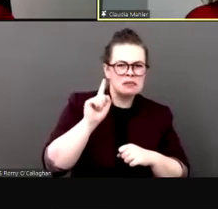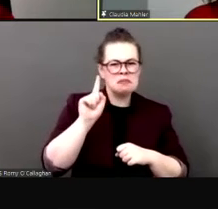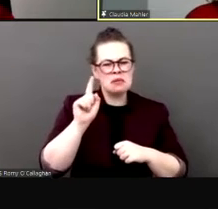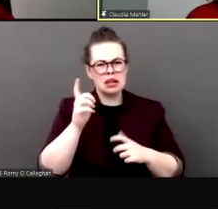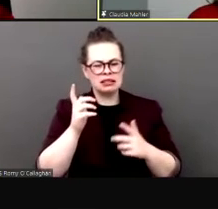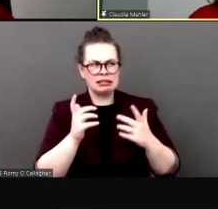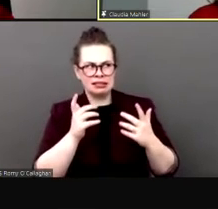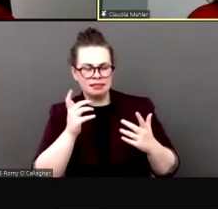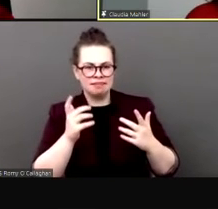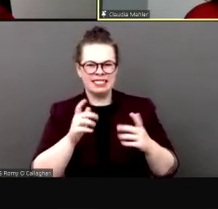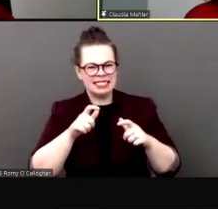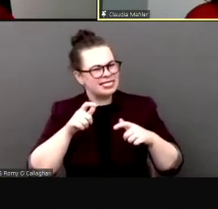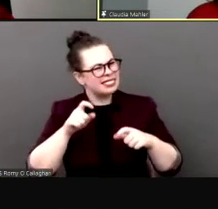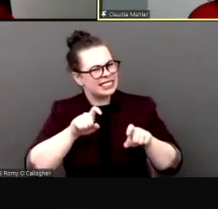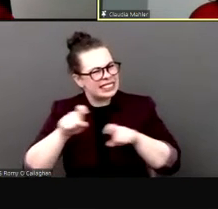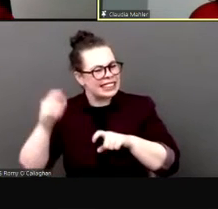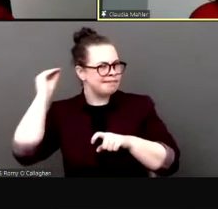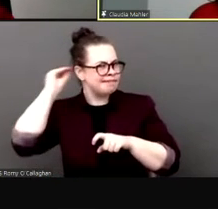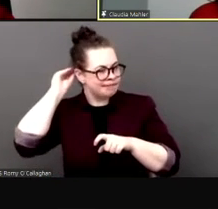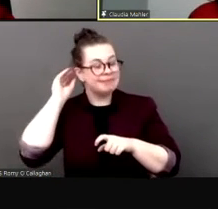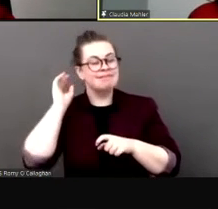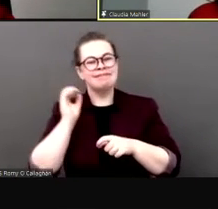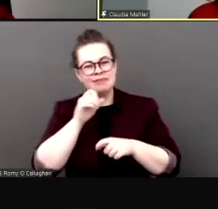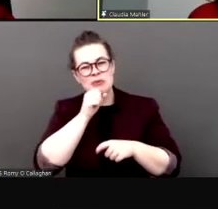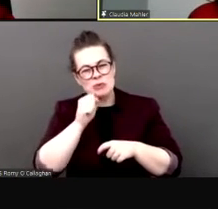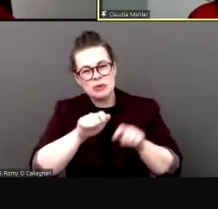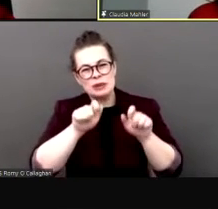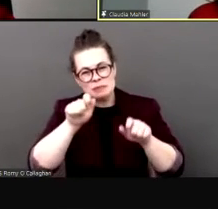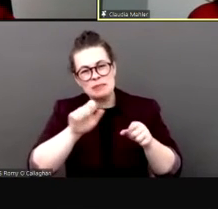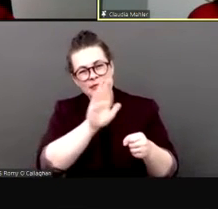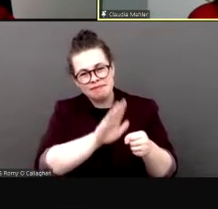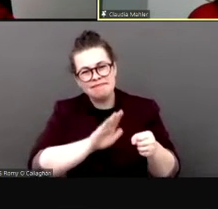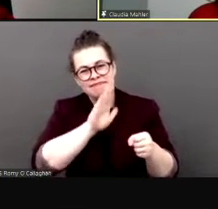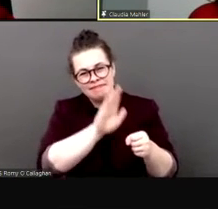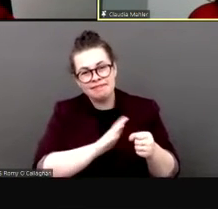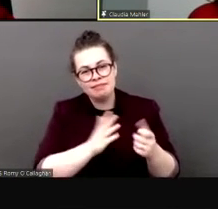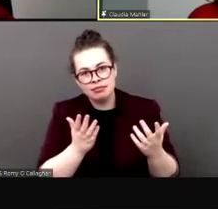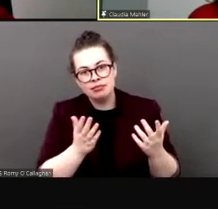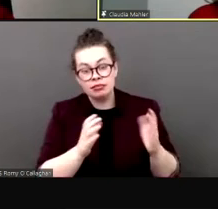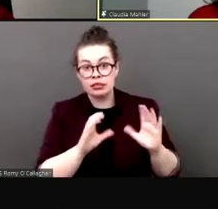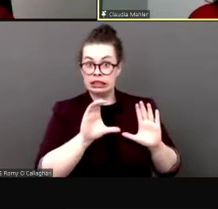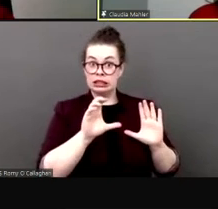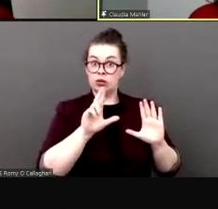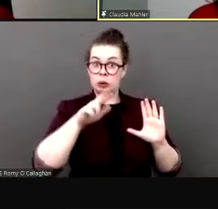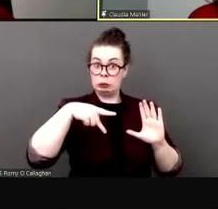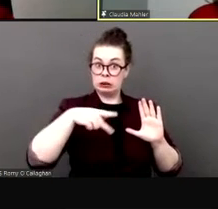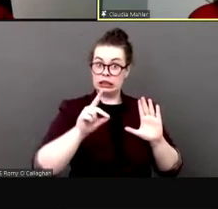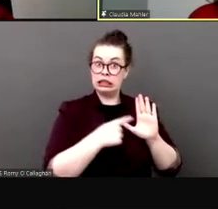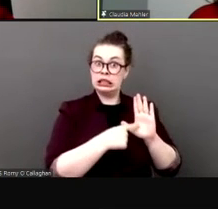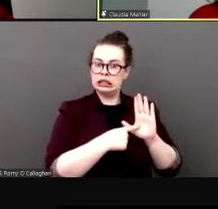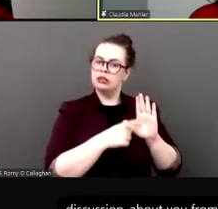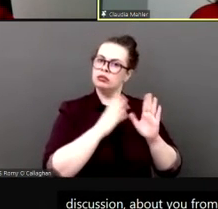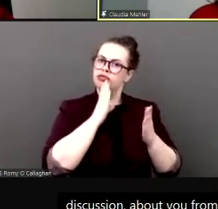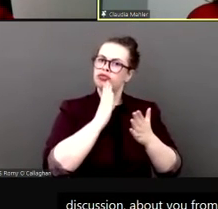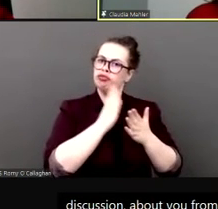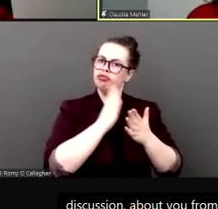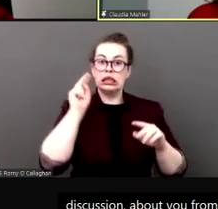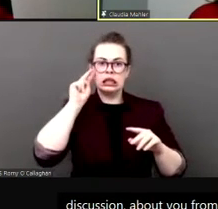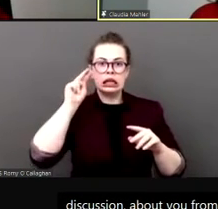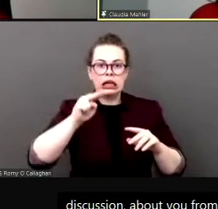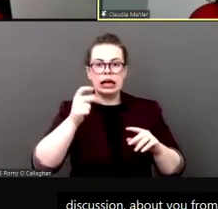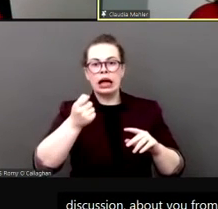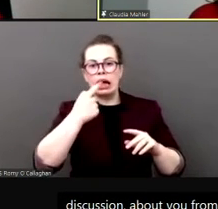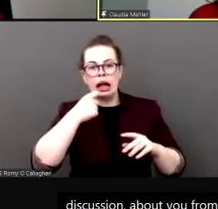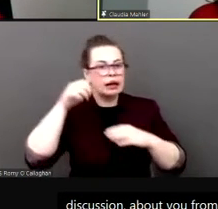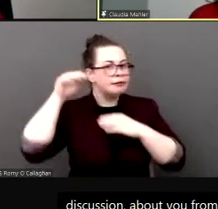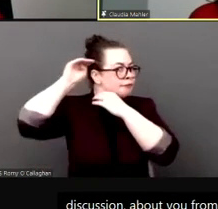this discussion. But from my perspective, we did not really overcome these negative images that